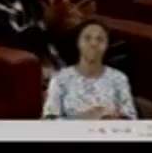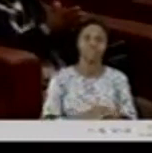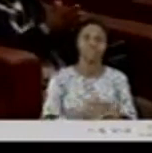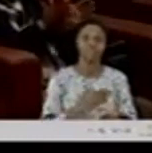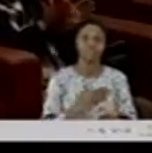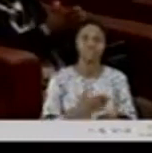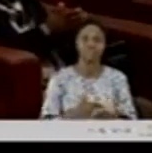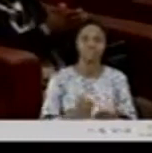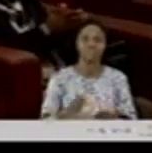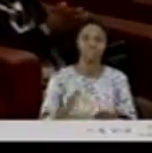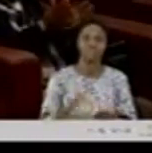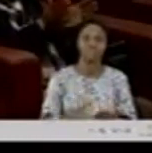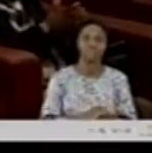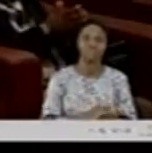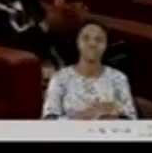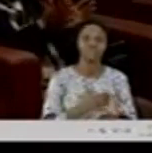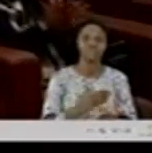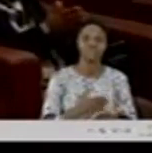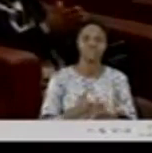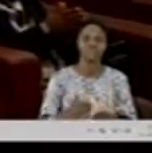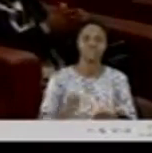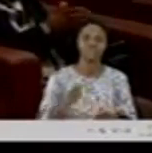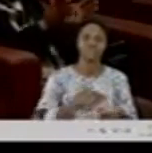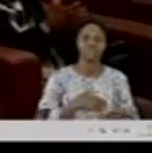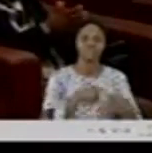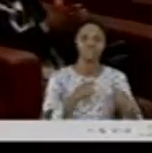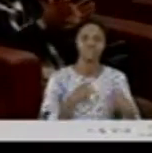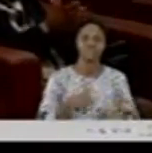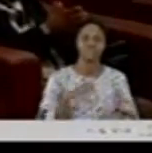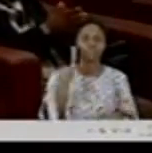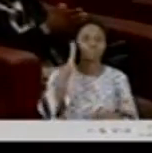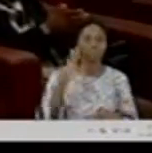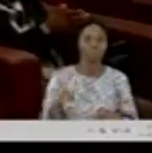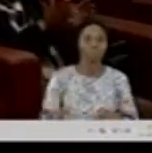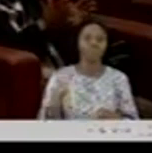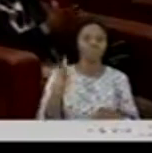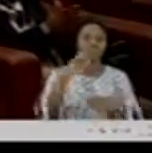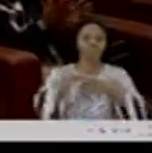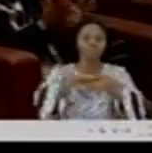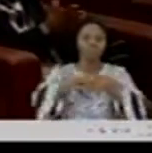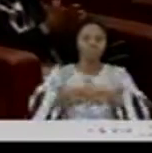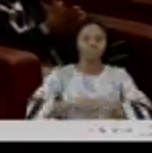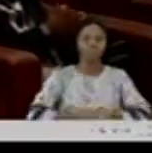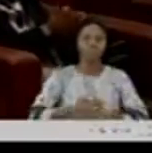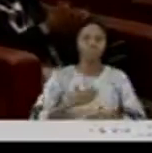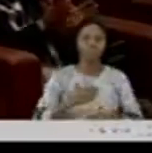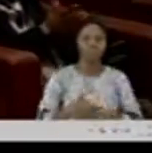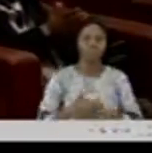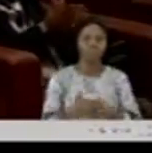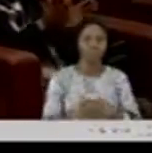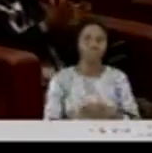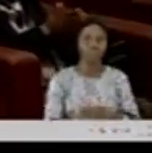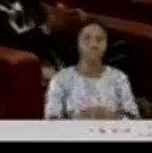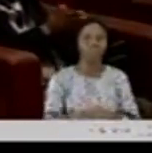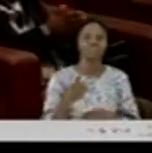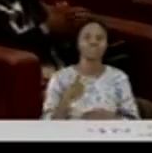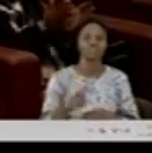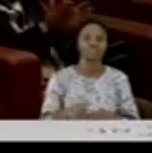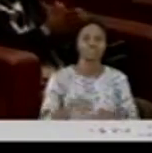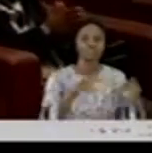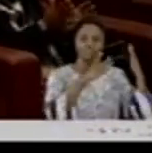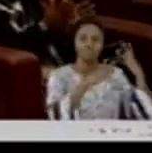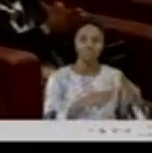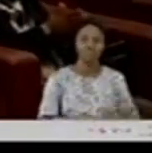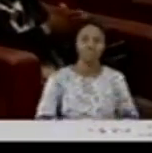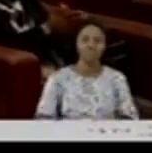shall find rest beyond the river. The